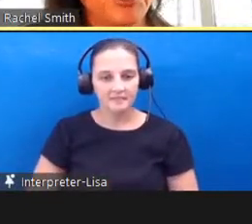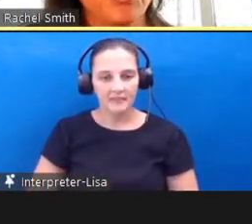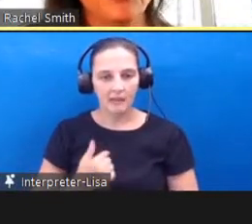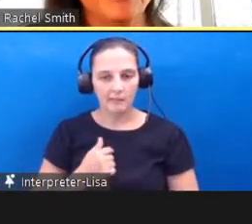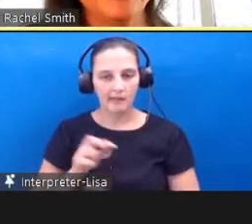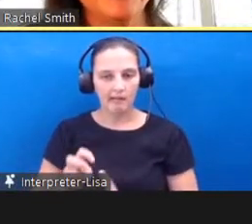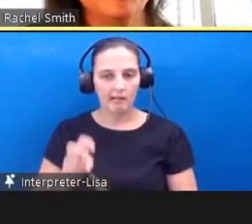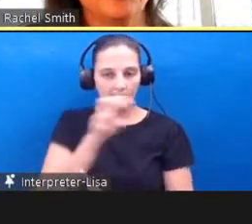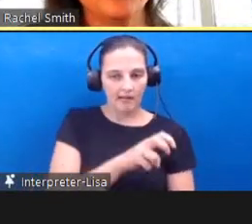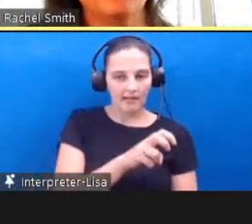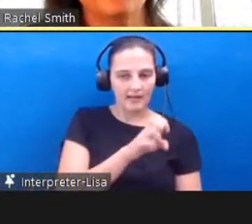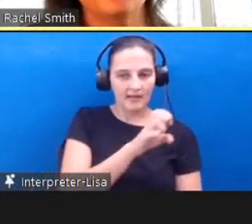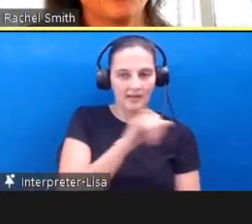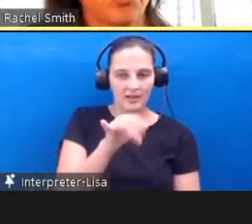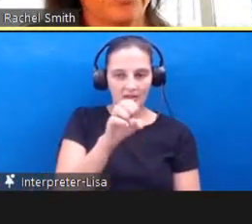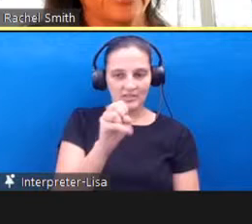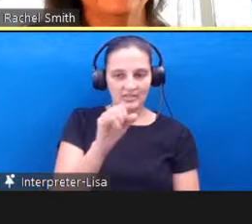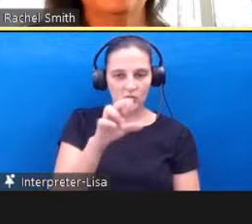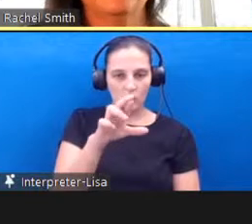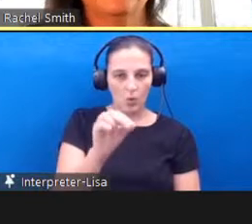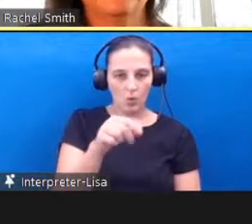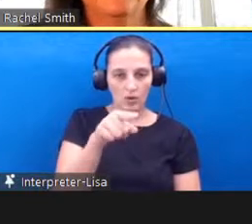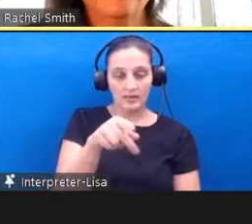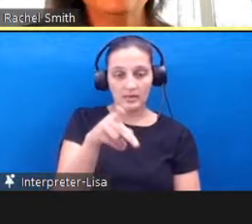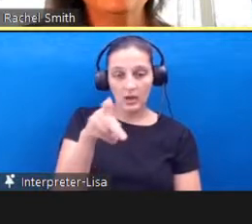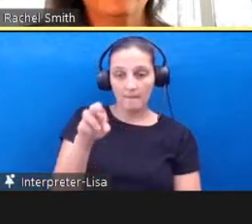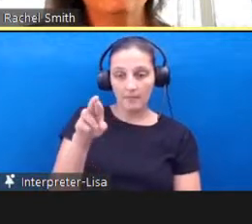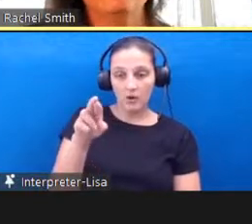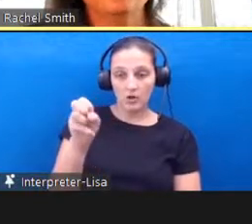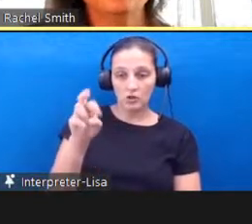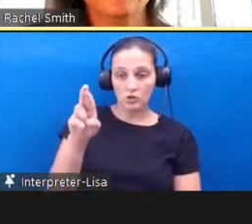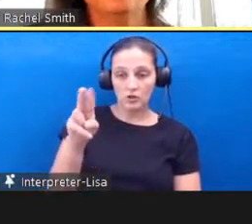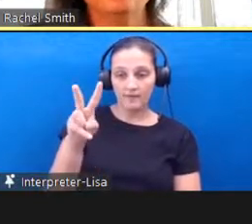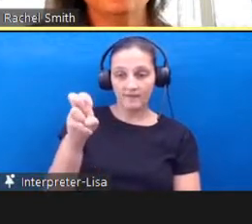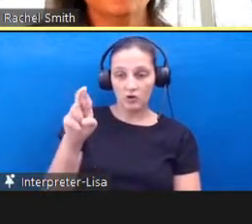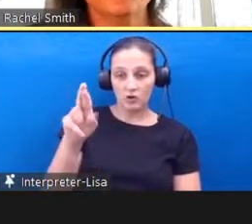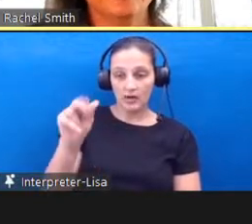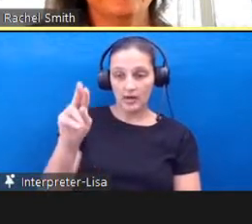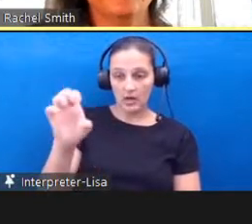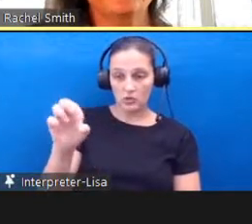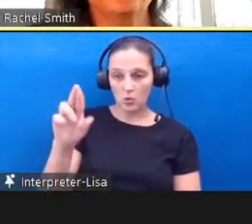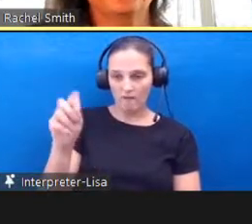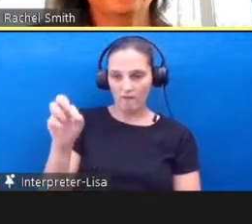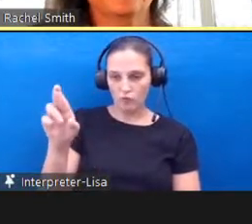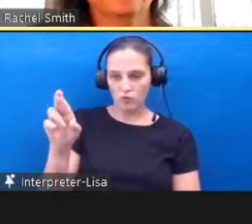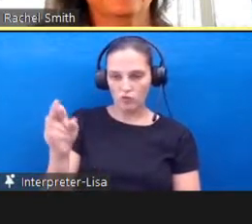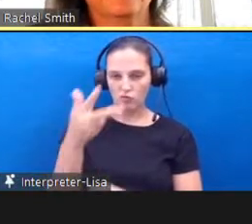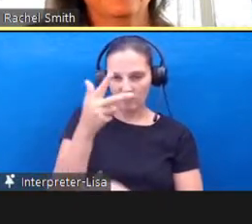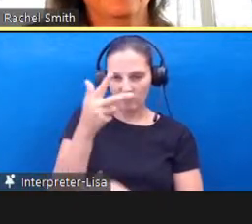to Jezero. This is the Perseverance rover that's now, of course, at Jezero crater.